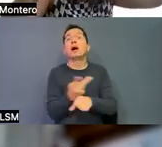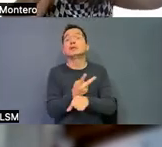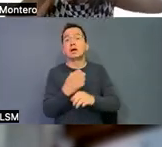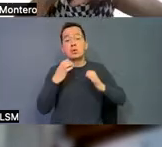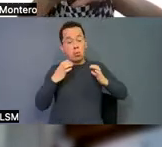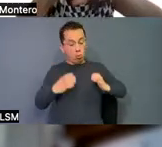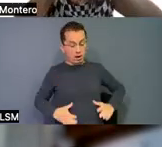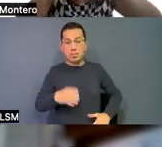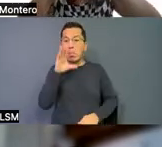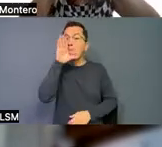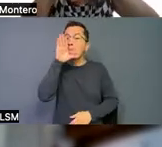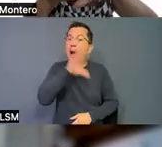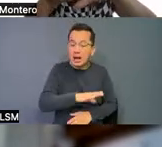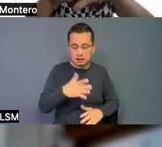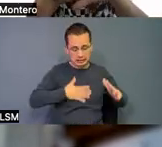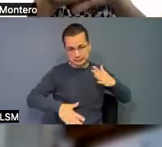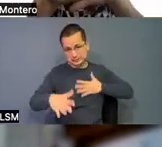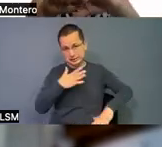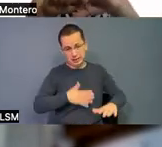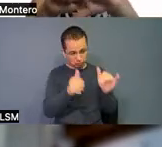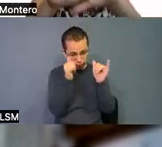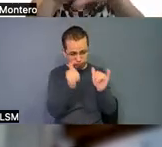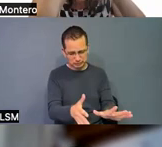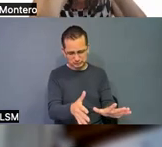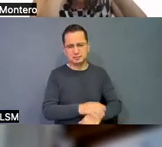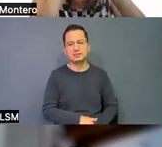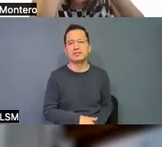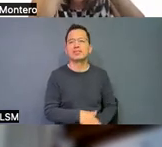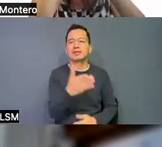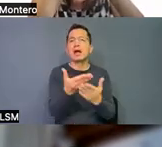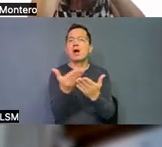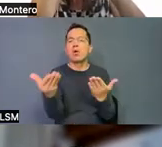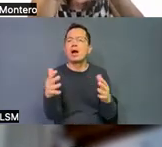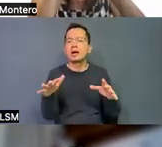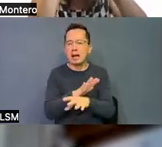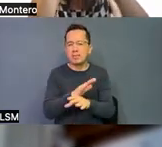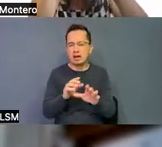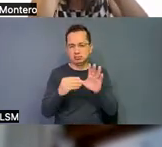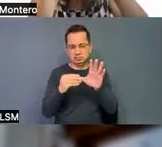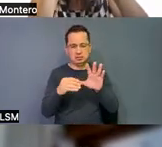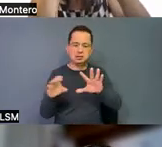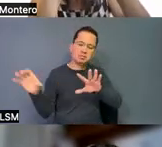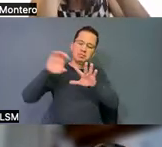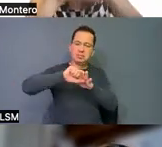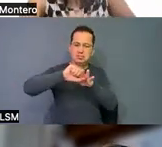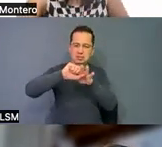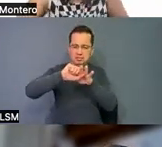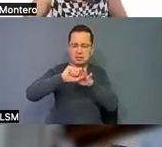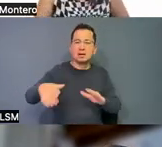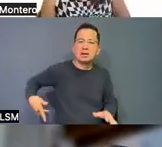the index finger, you're working with your kidney and your bladder. And this is helping you process fear. So keep your hand like